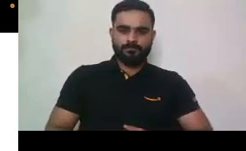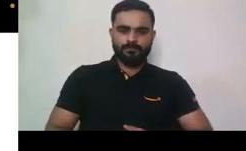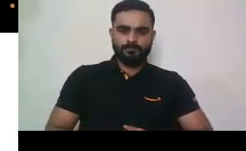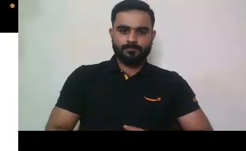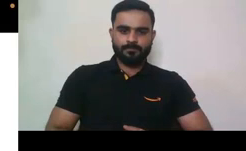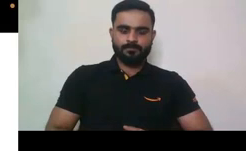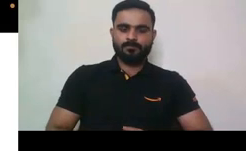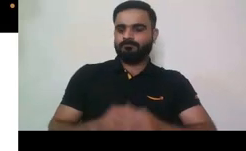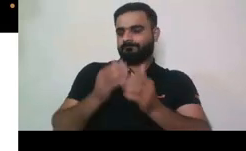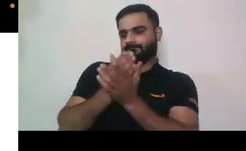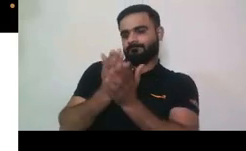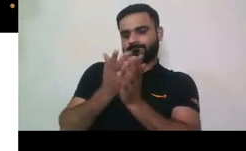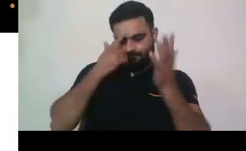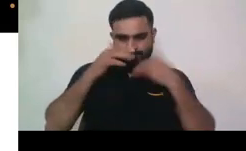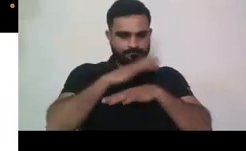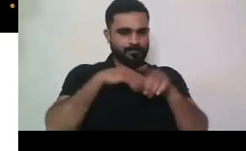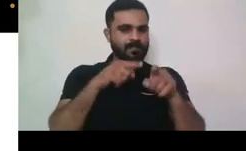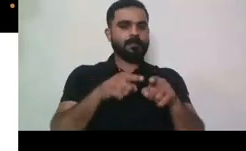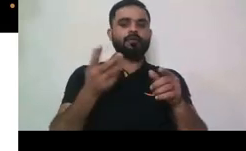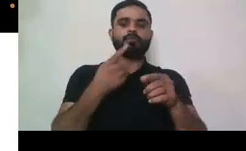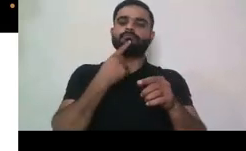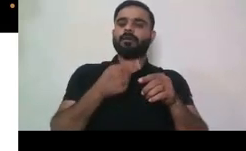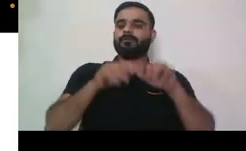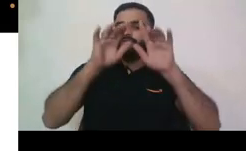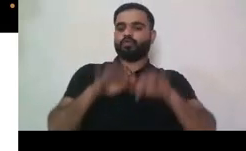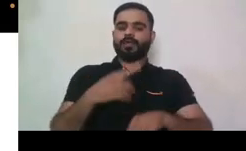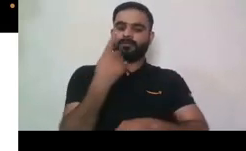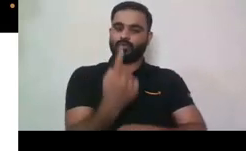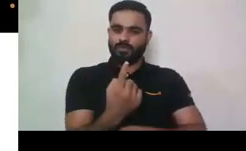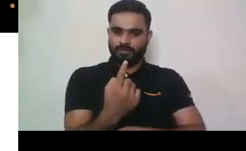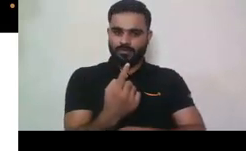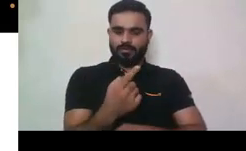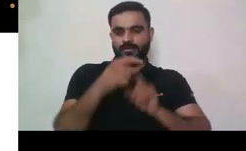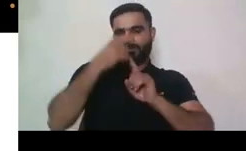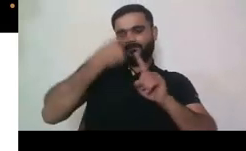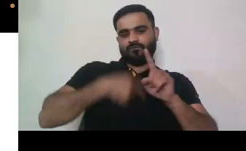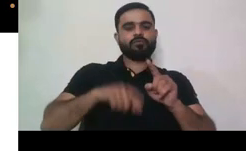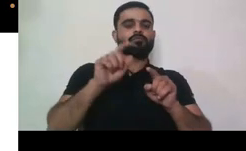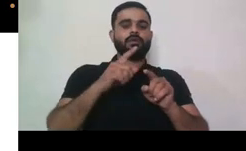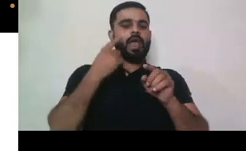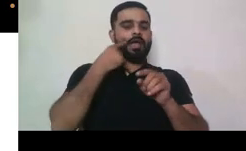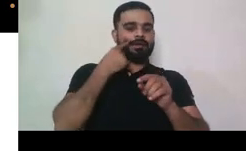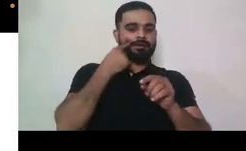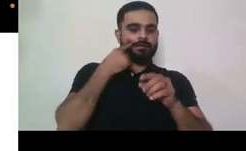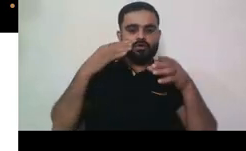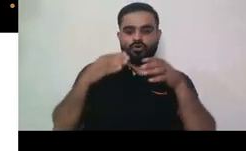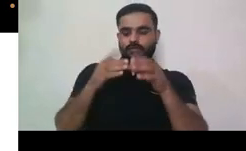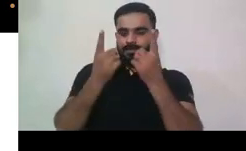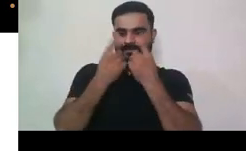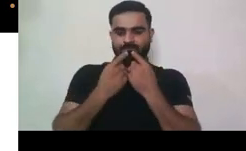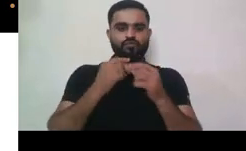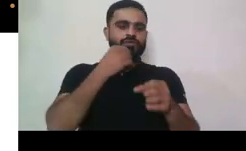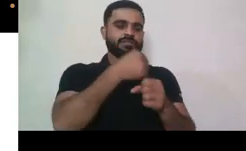you have to categorize this statement by typing 1. For individual, you can type I. For group evaluation, you can type